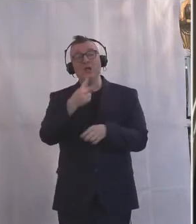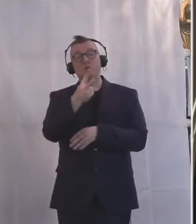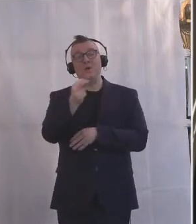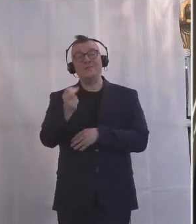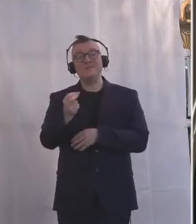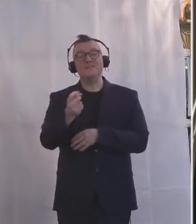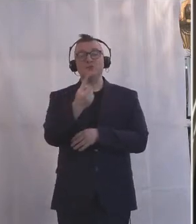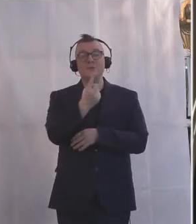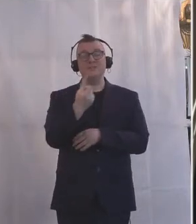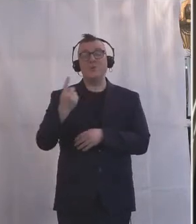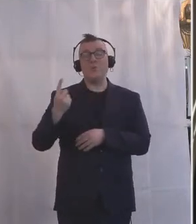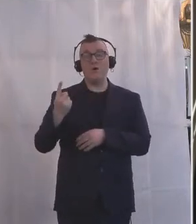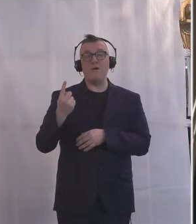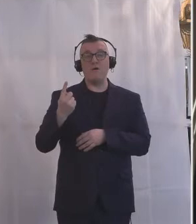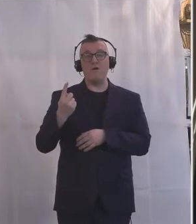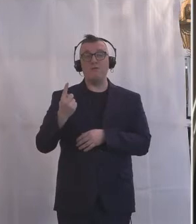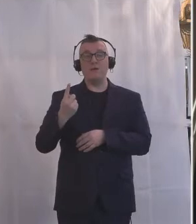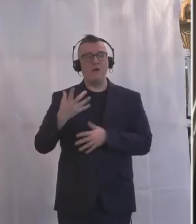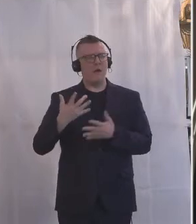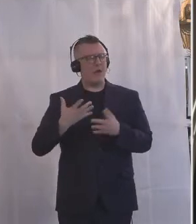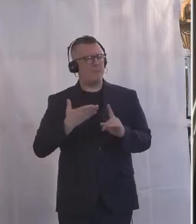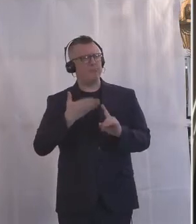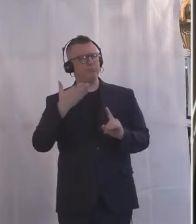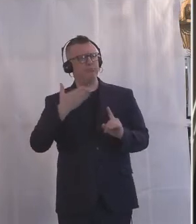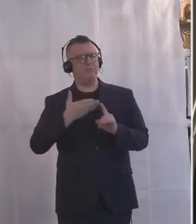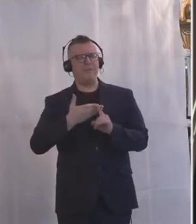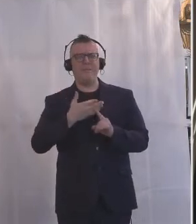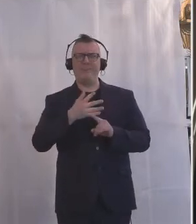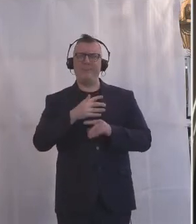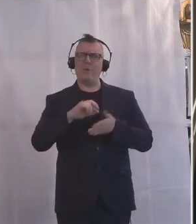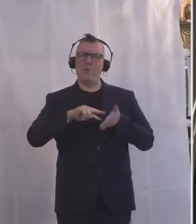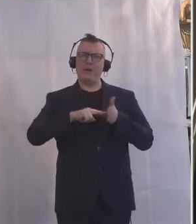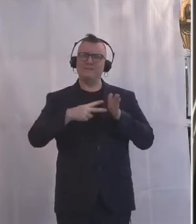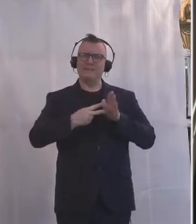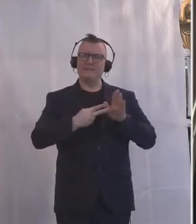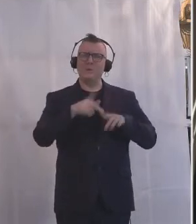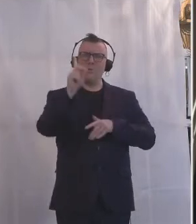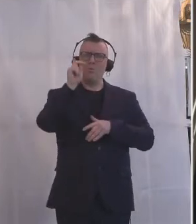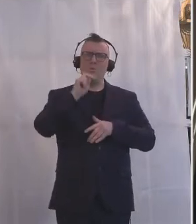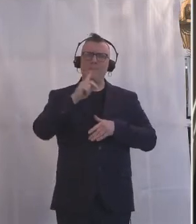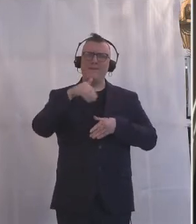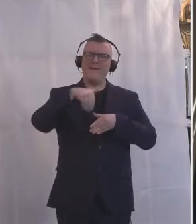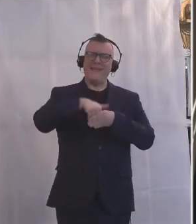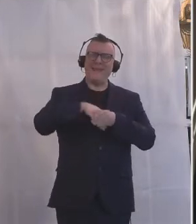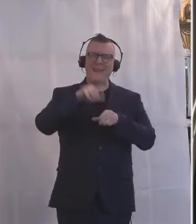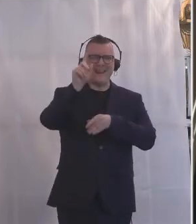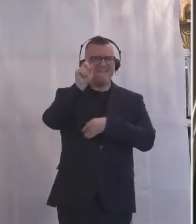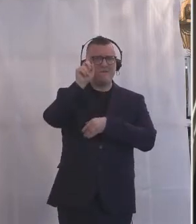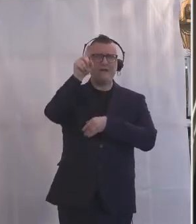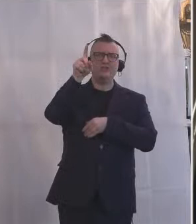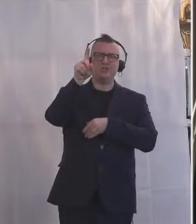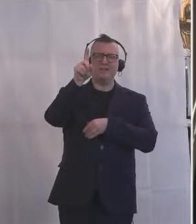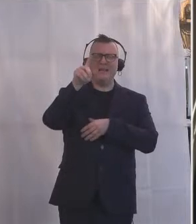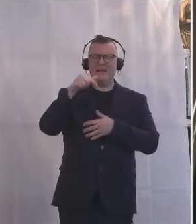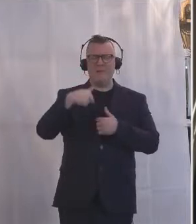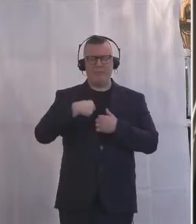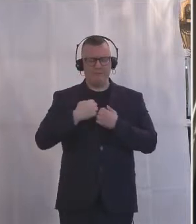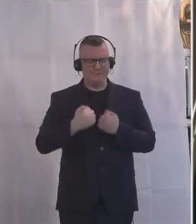innovation. And I actually thought that I actually wasn't quite actually ready. So